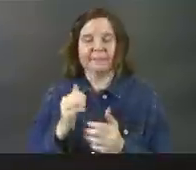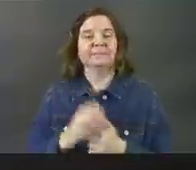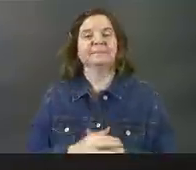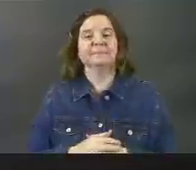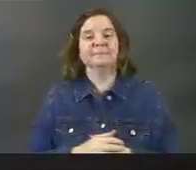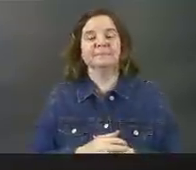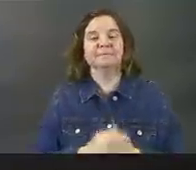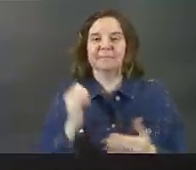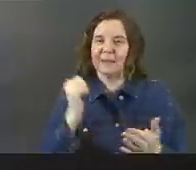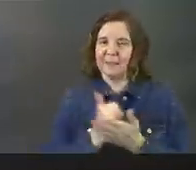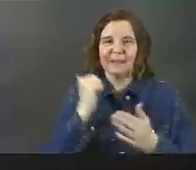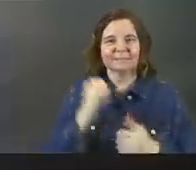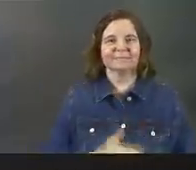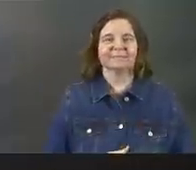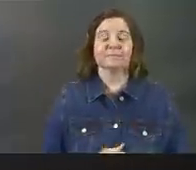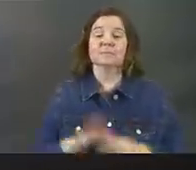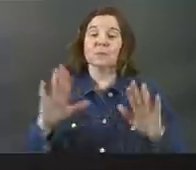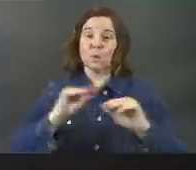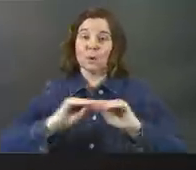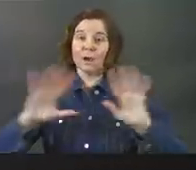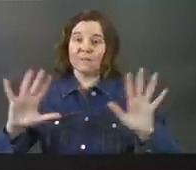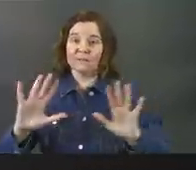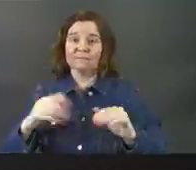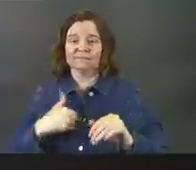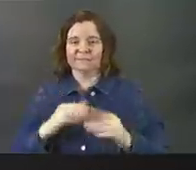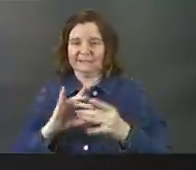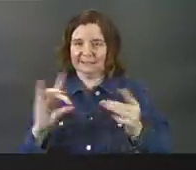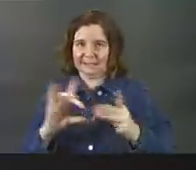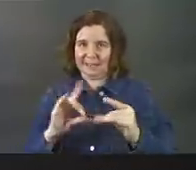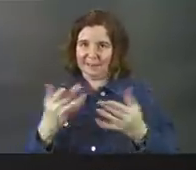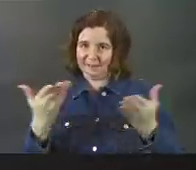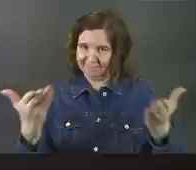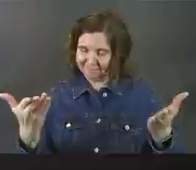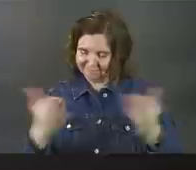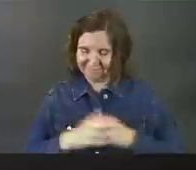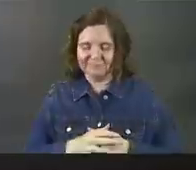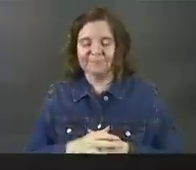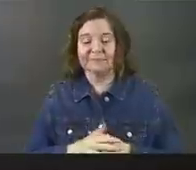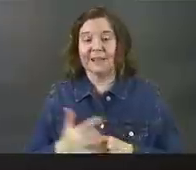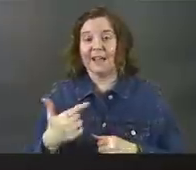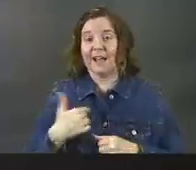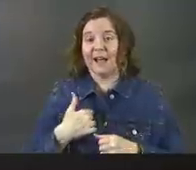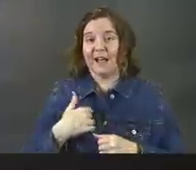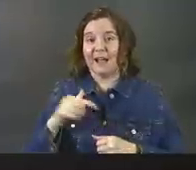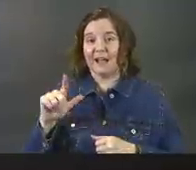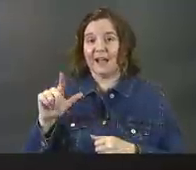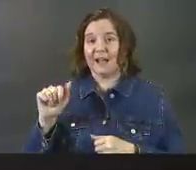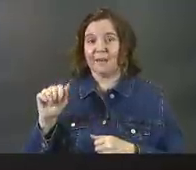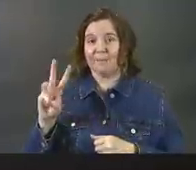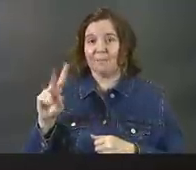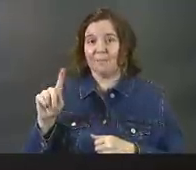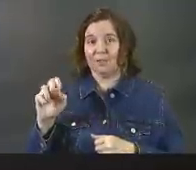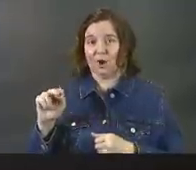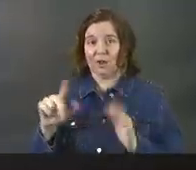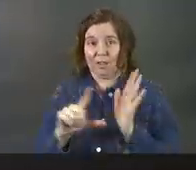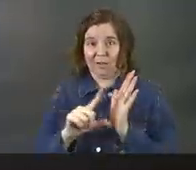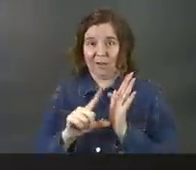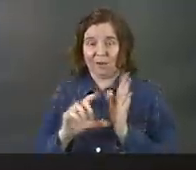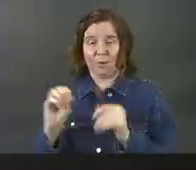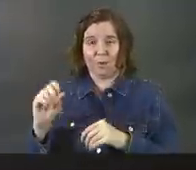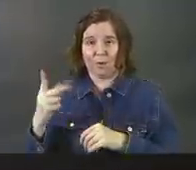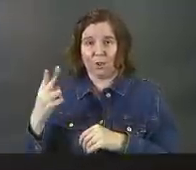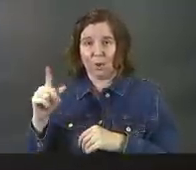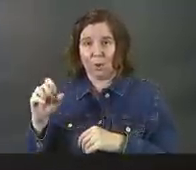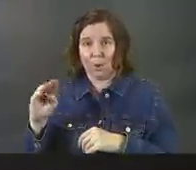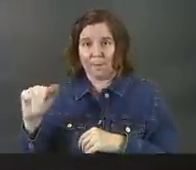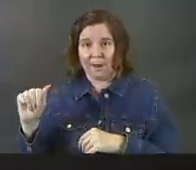amen. Amen. So obvious statement coming at you right here. I'm in Lawton, Oklahoma right now, okay? That's where I live. That's